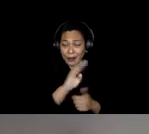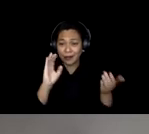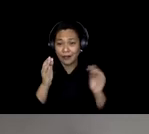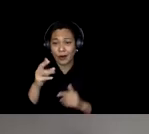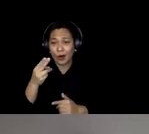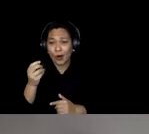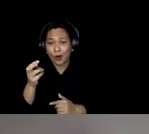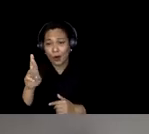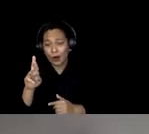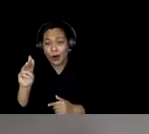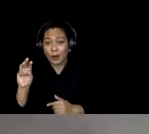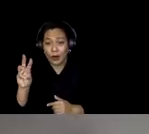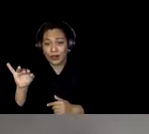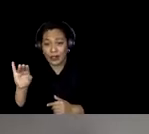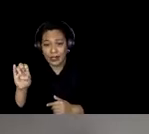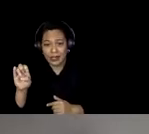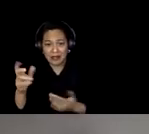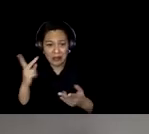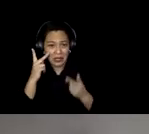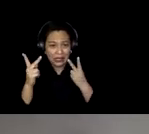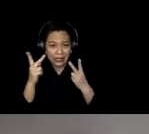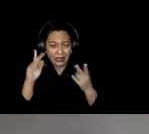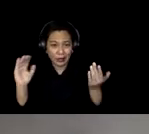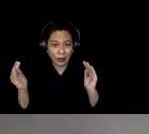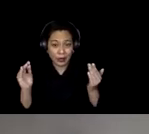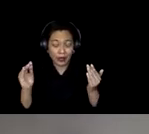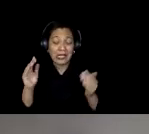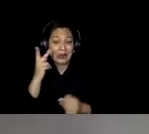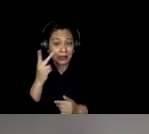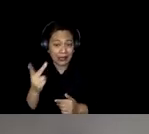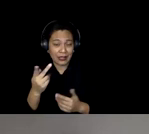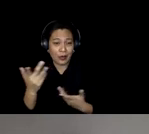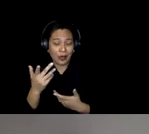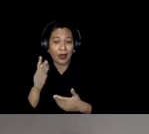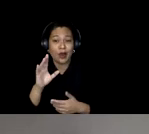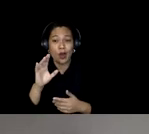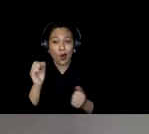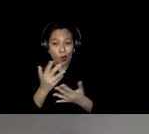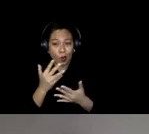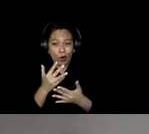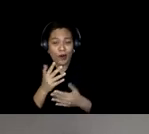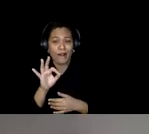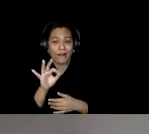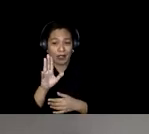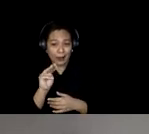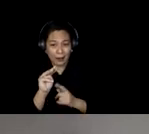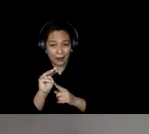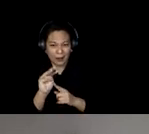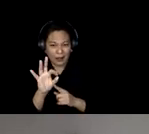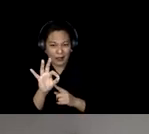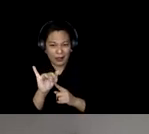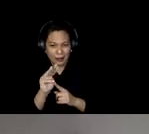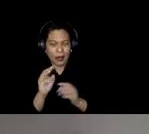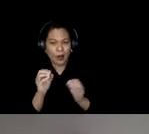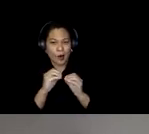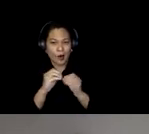two. And you can see horror film, by and large, trends higher